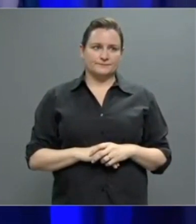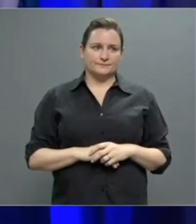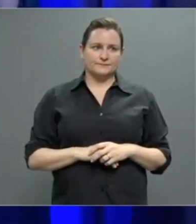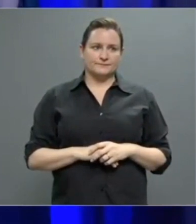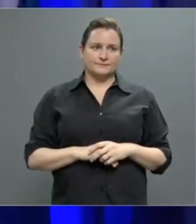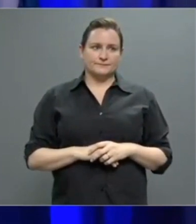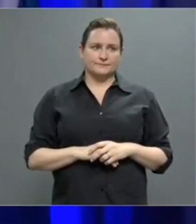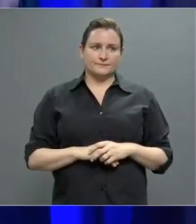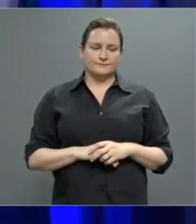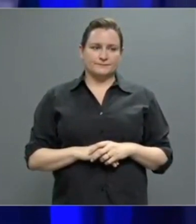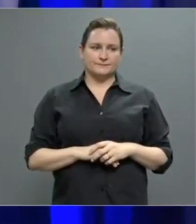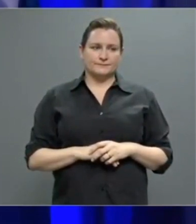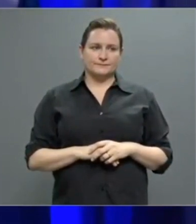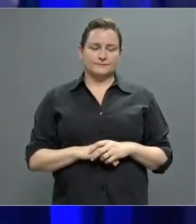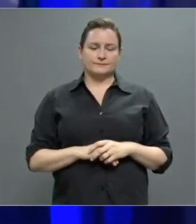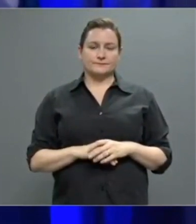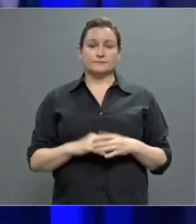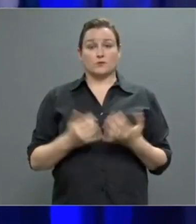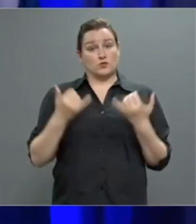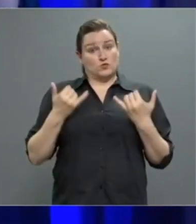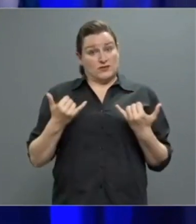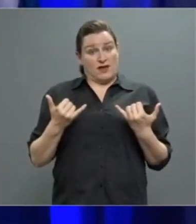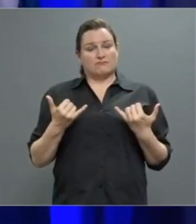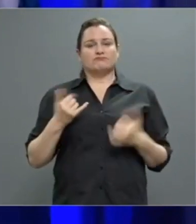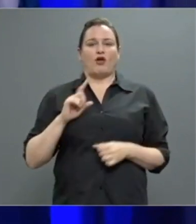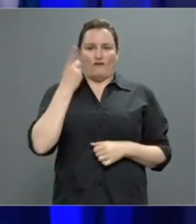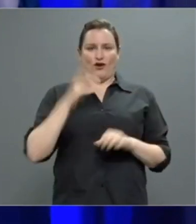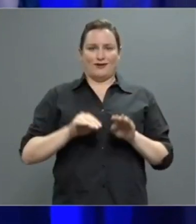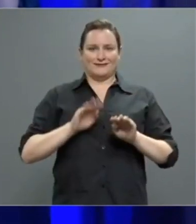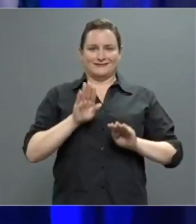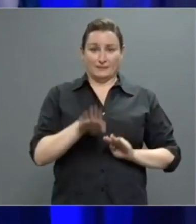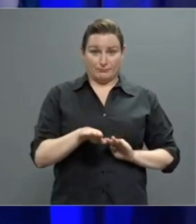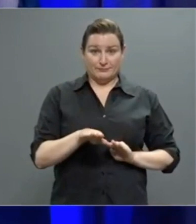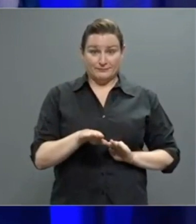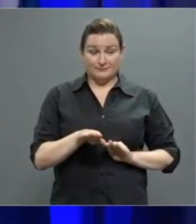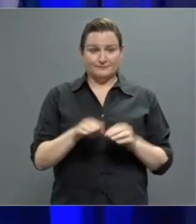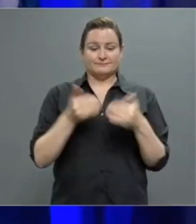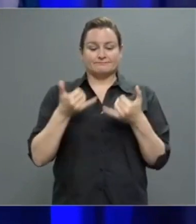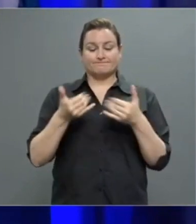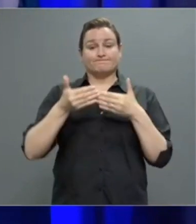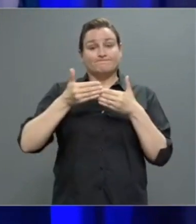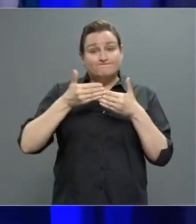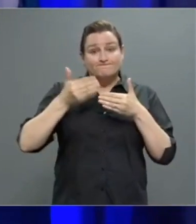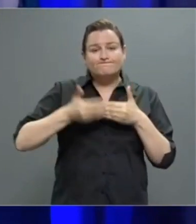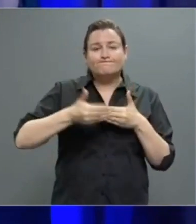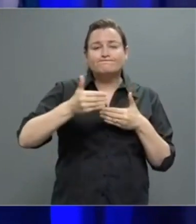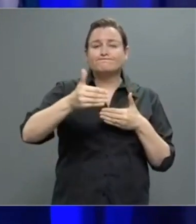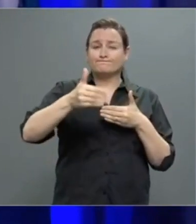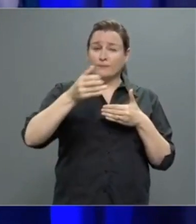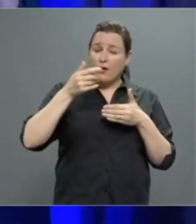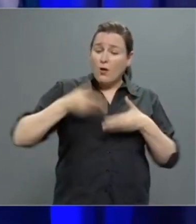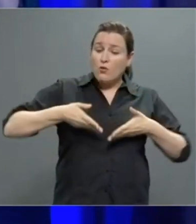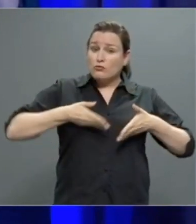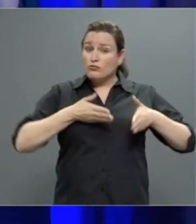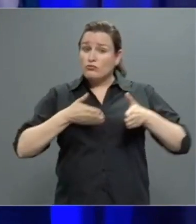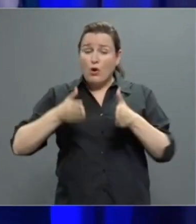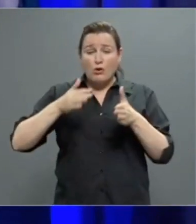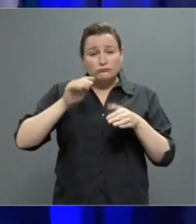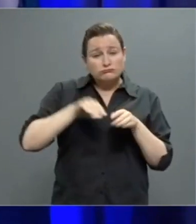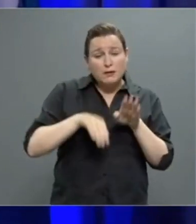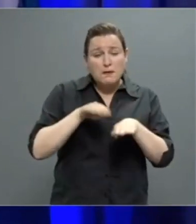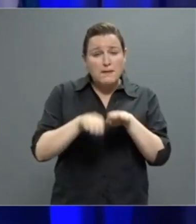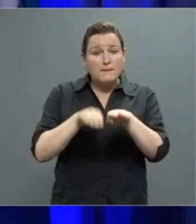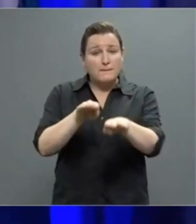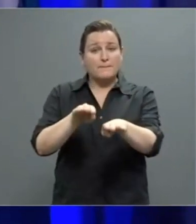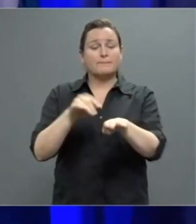From this first step we take together today, and during every mile of the journey that lies ahead, the DA proudly walks side